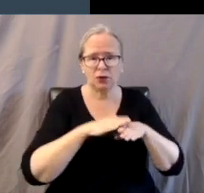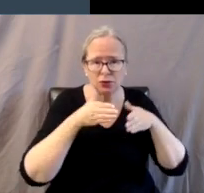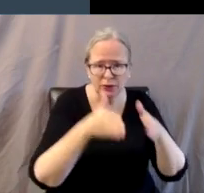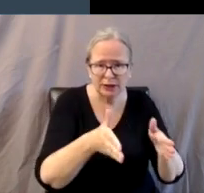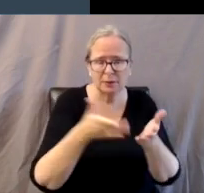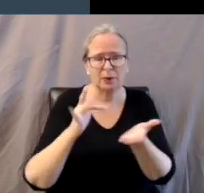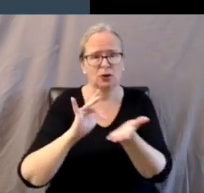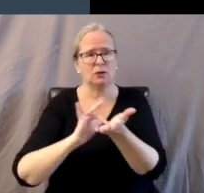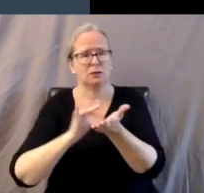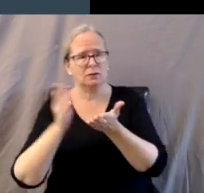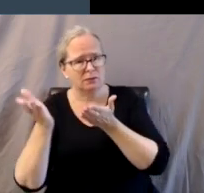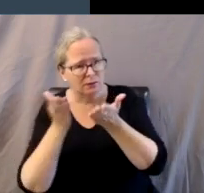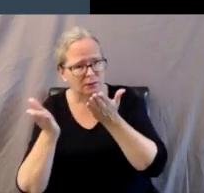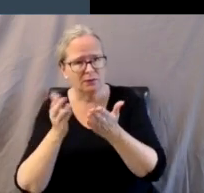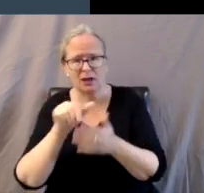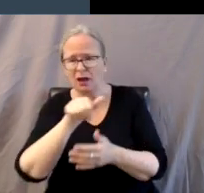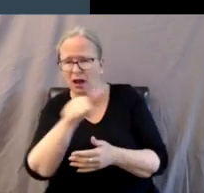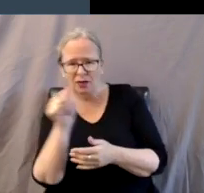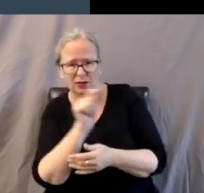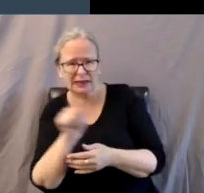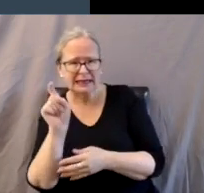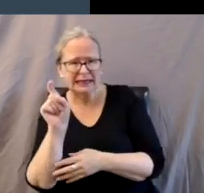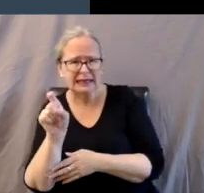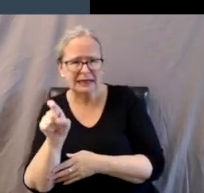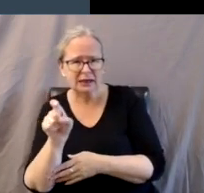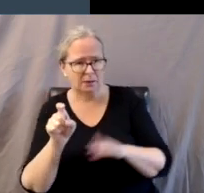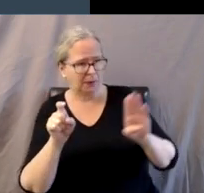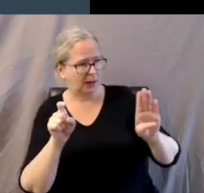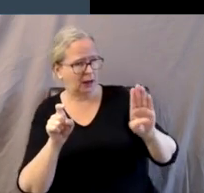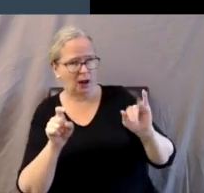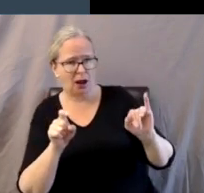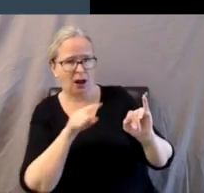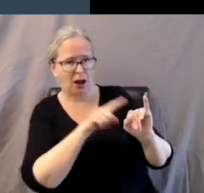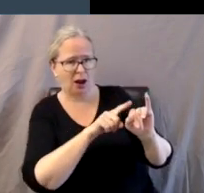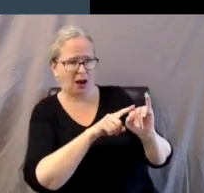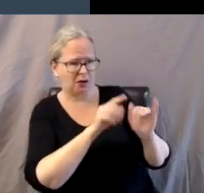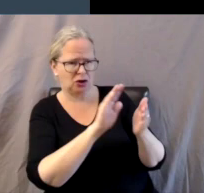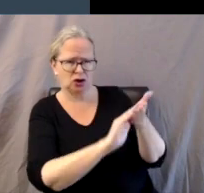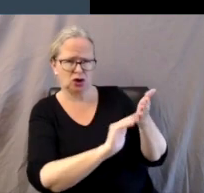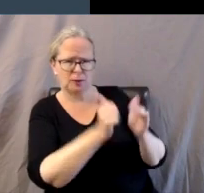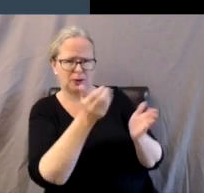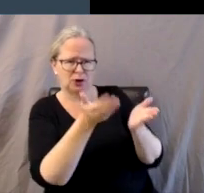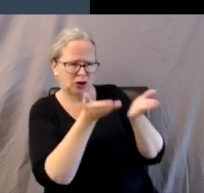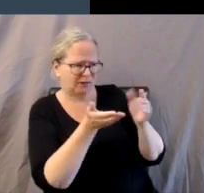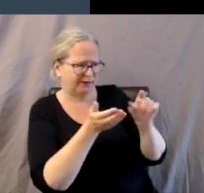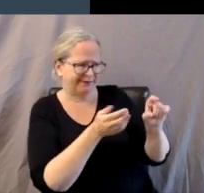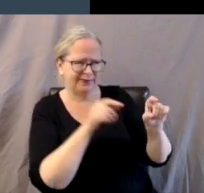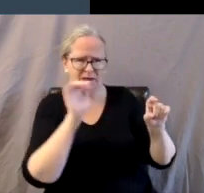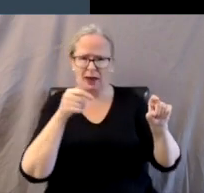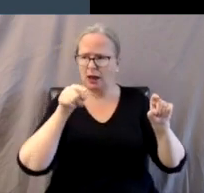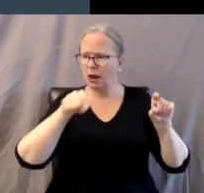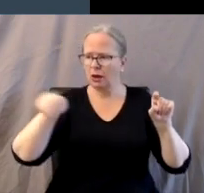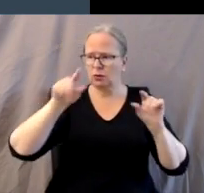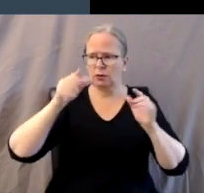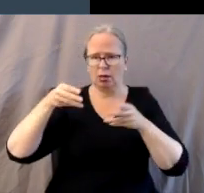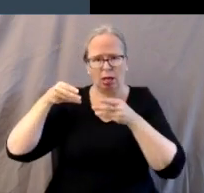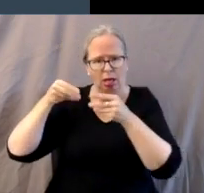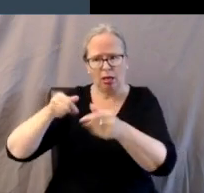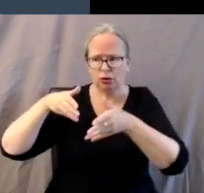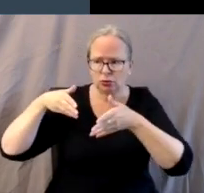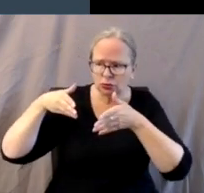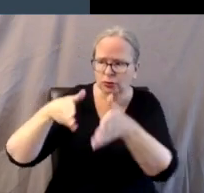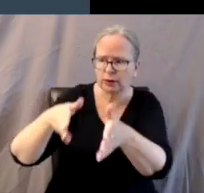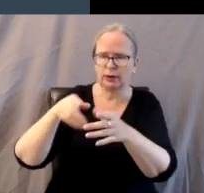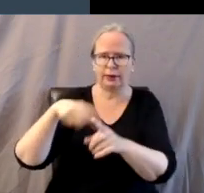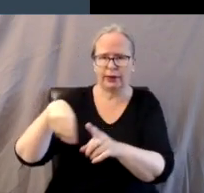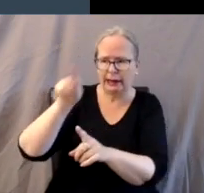than the cost of not providing it. With a basic income, we'll see, especially with that the health aspect,